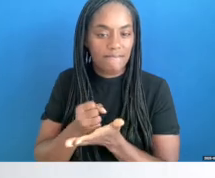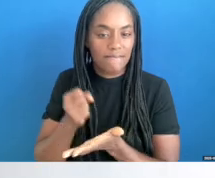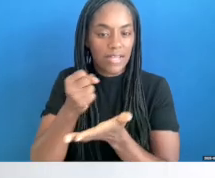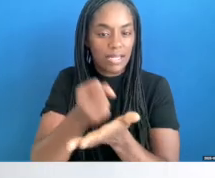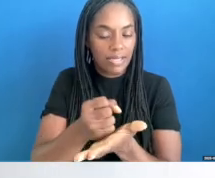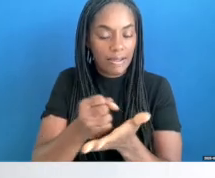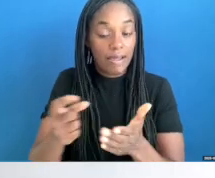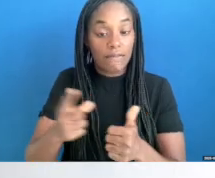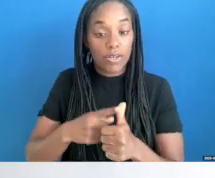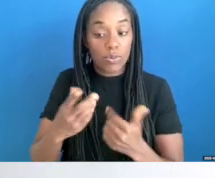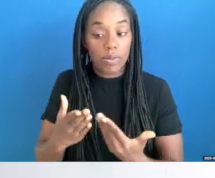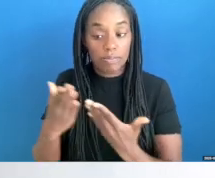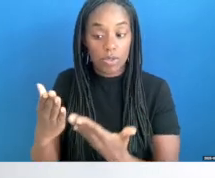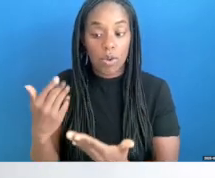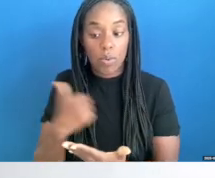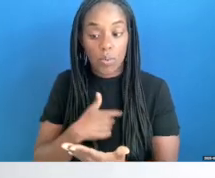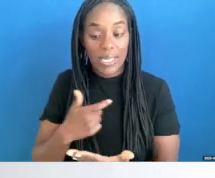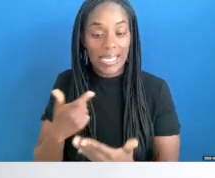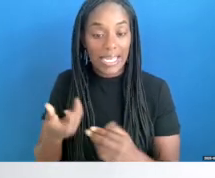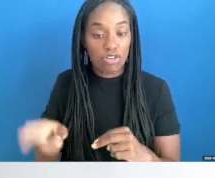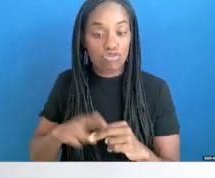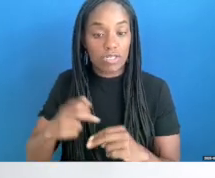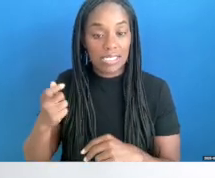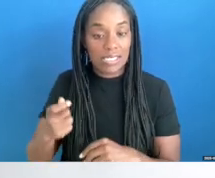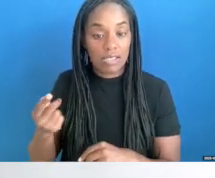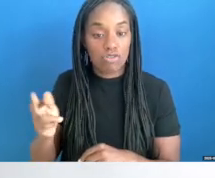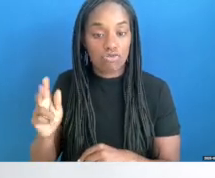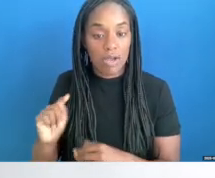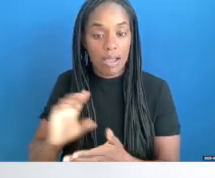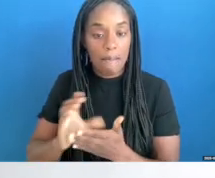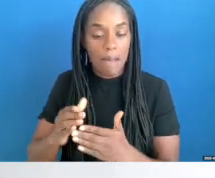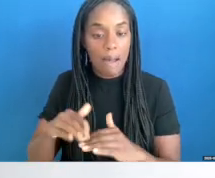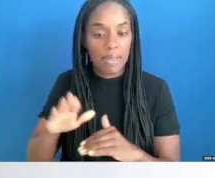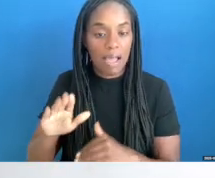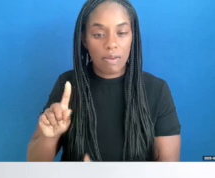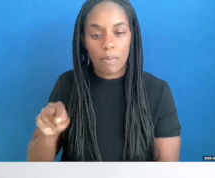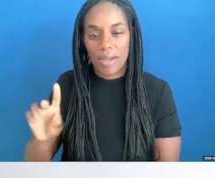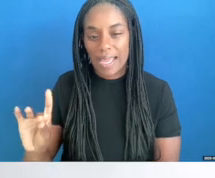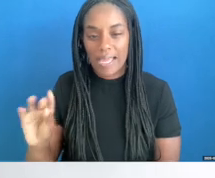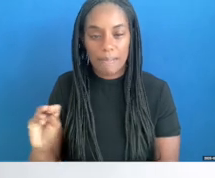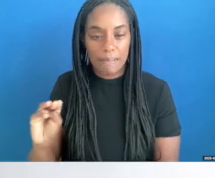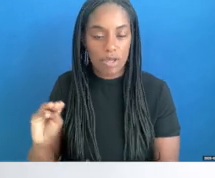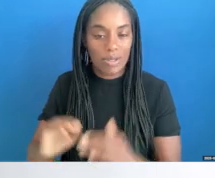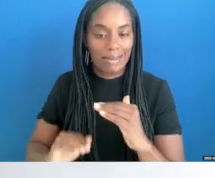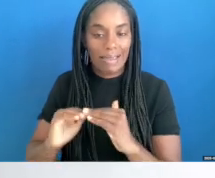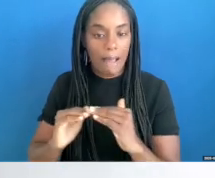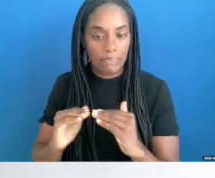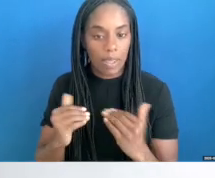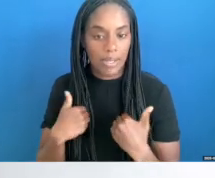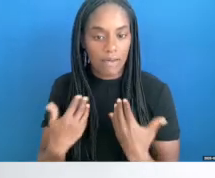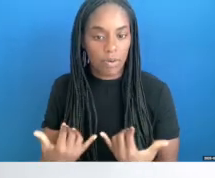that we increase the grant amount beyond the 1.8 million cap that is currently